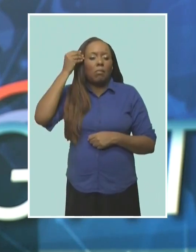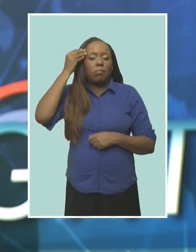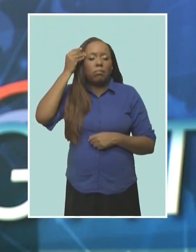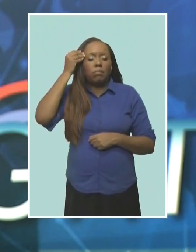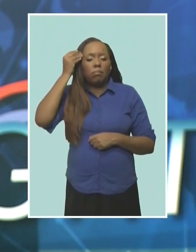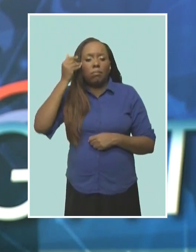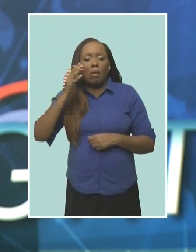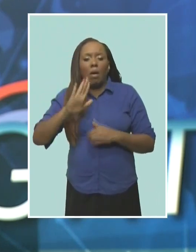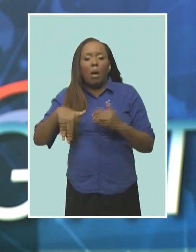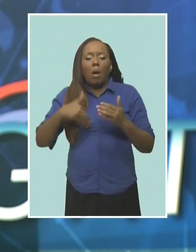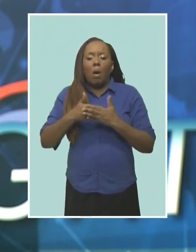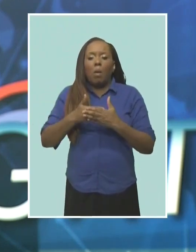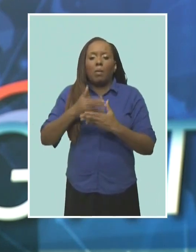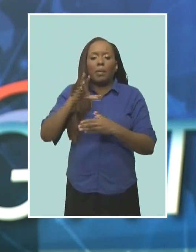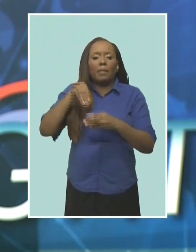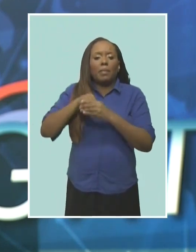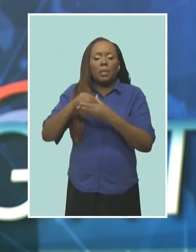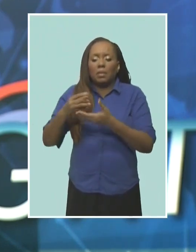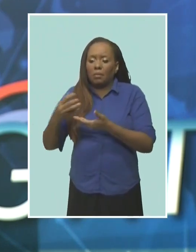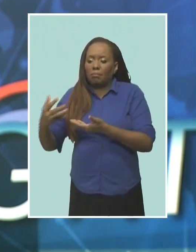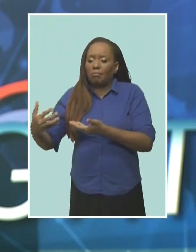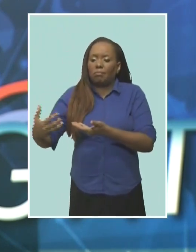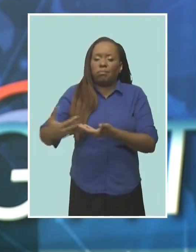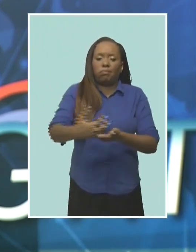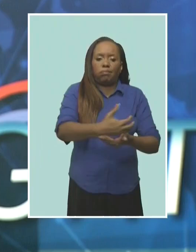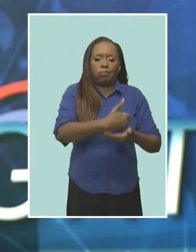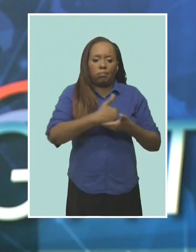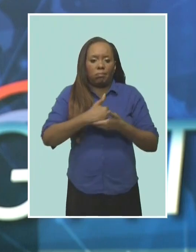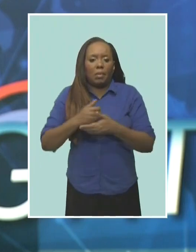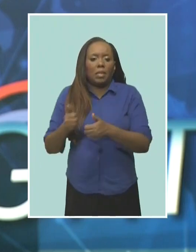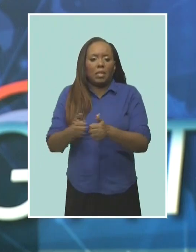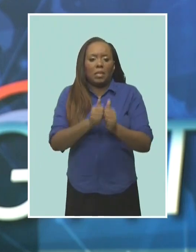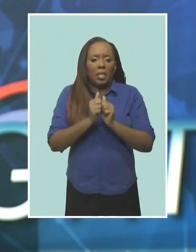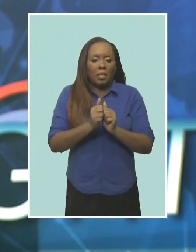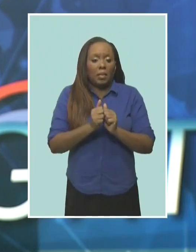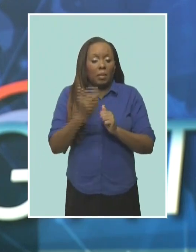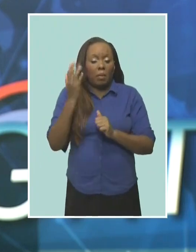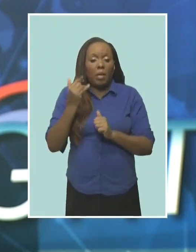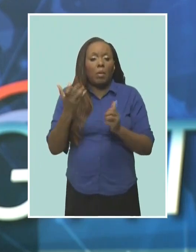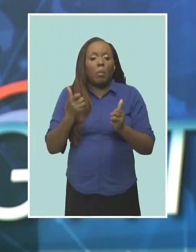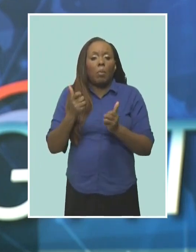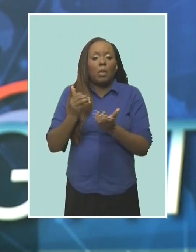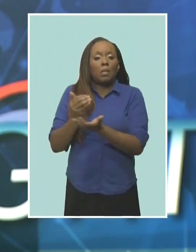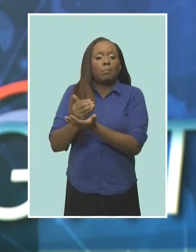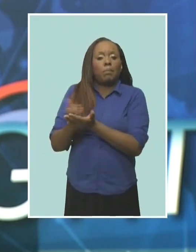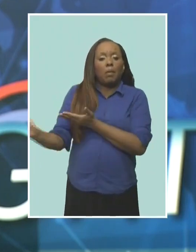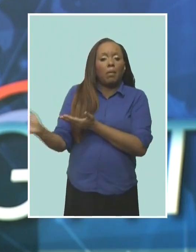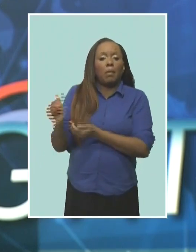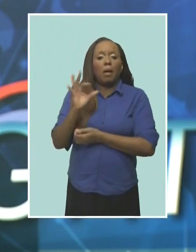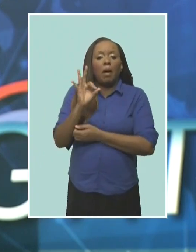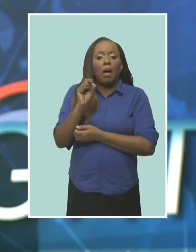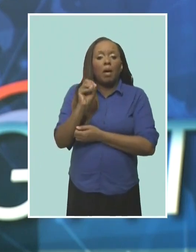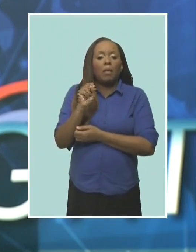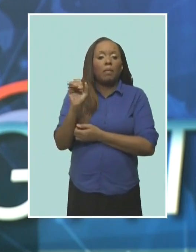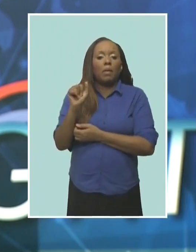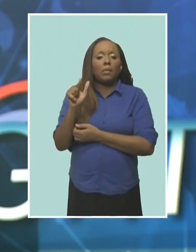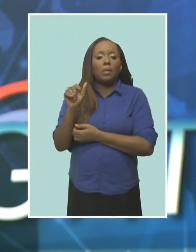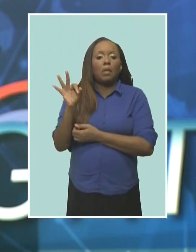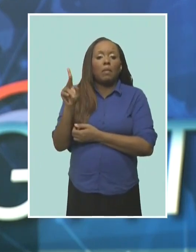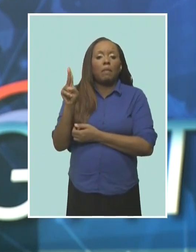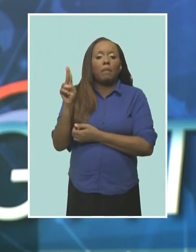to consider pooling investments as work continues to phase out fossil fuels and increase reliance on renewable